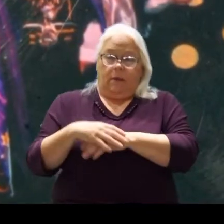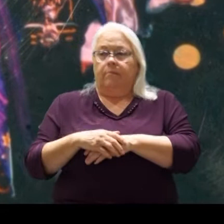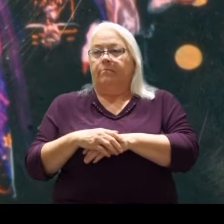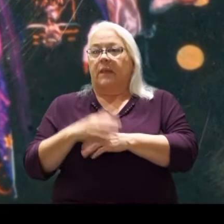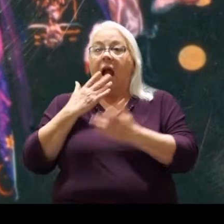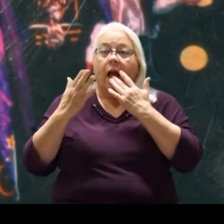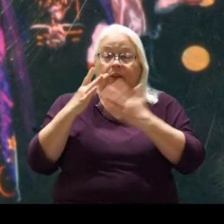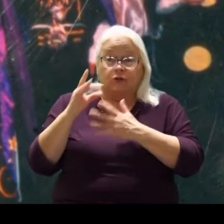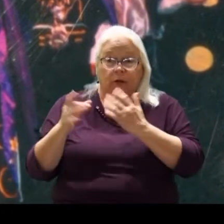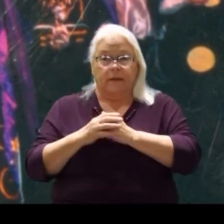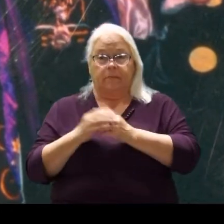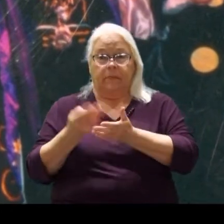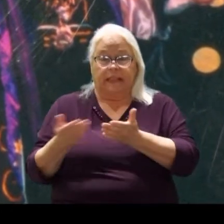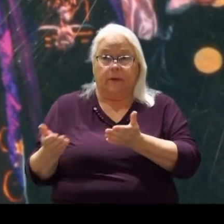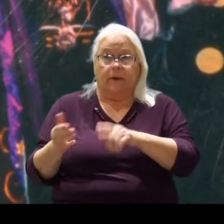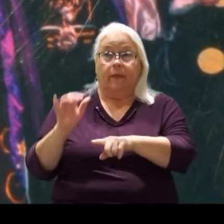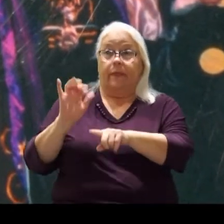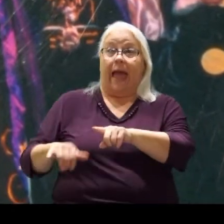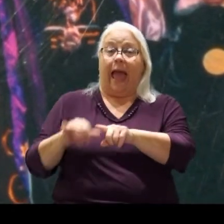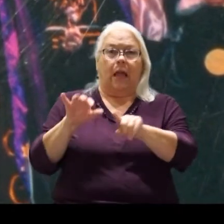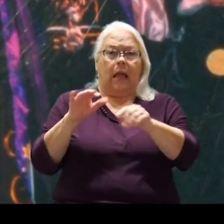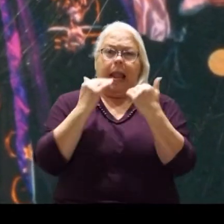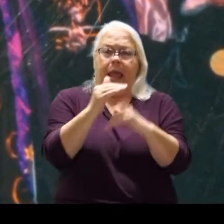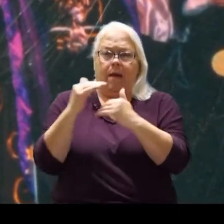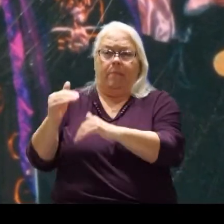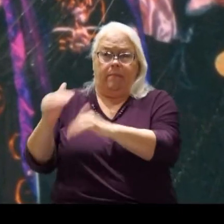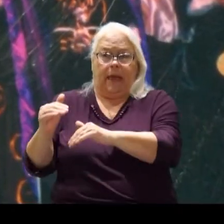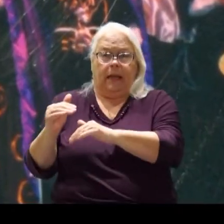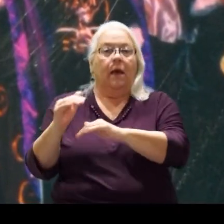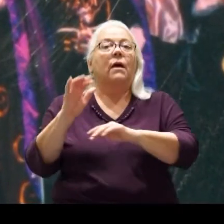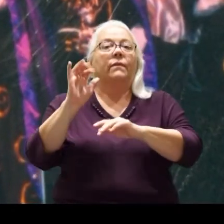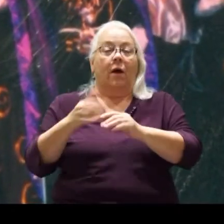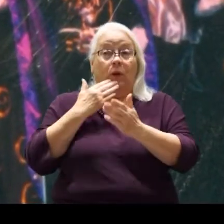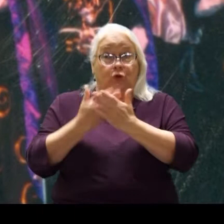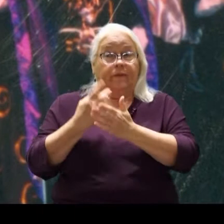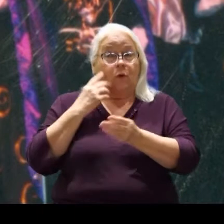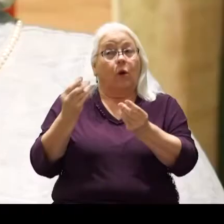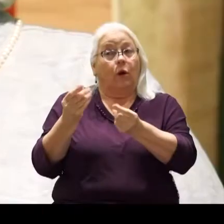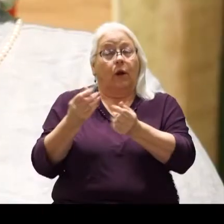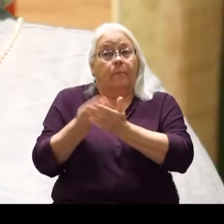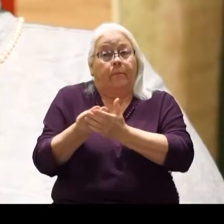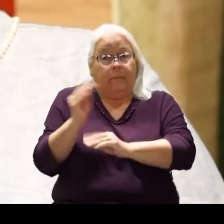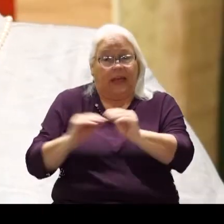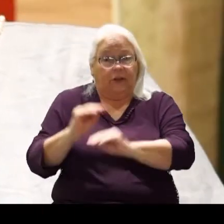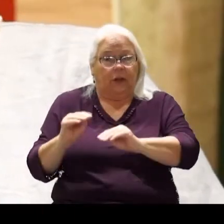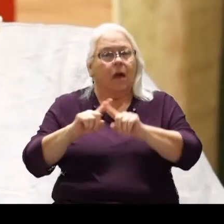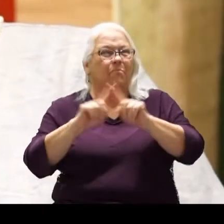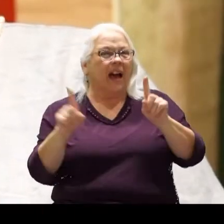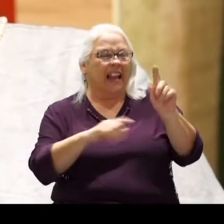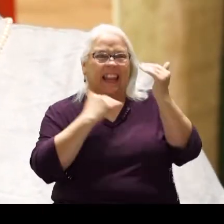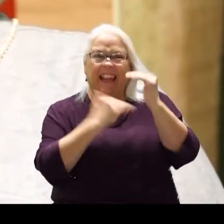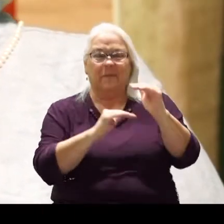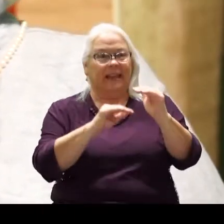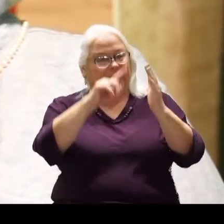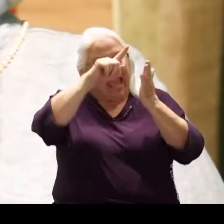always applauded. Setting limits, though, on mediums and color choices and materials was good for budgets,